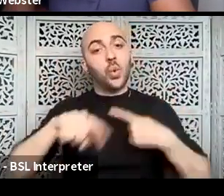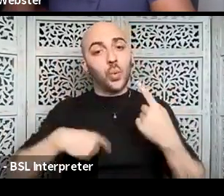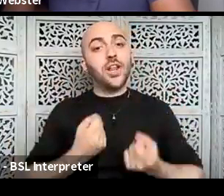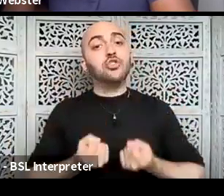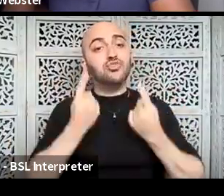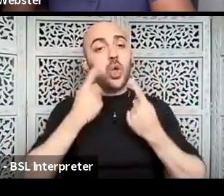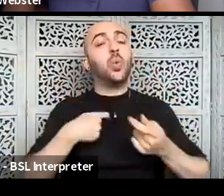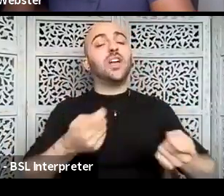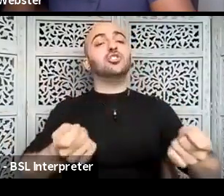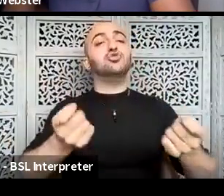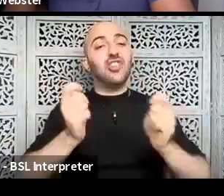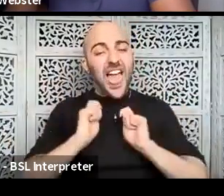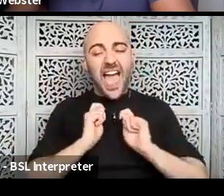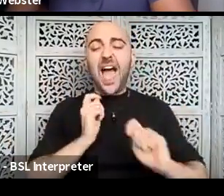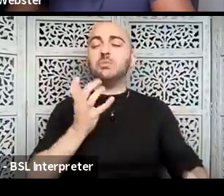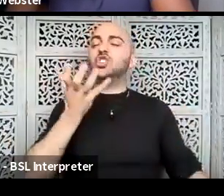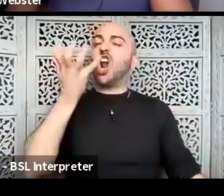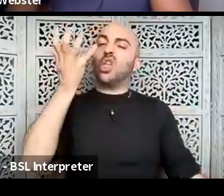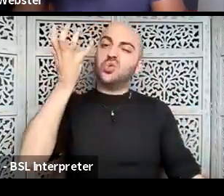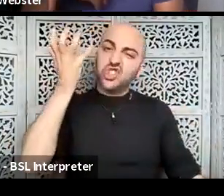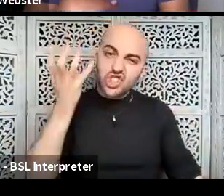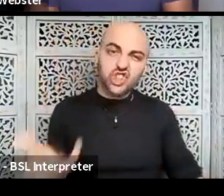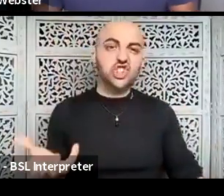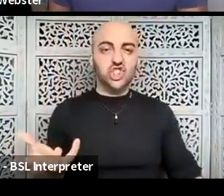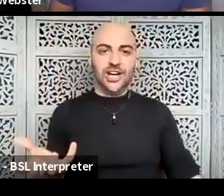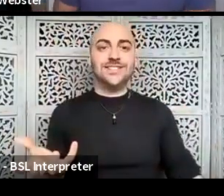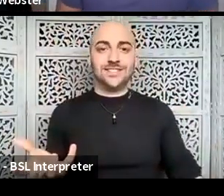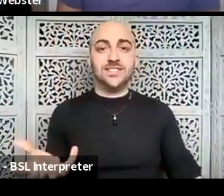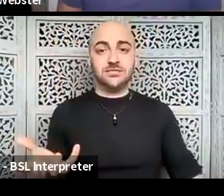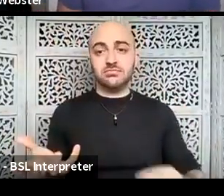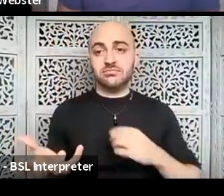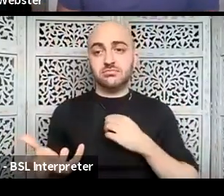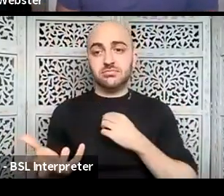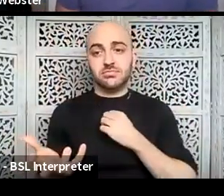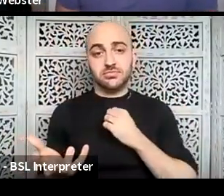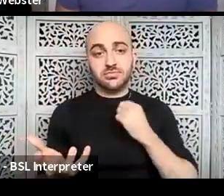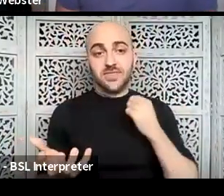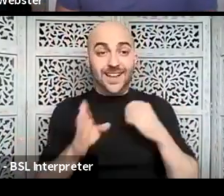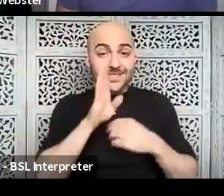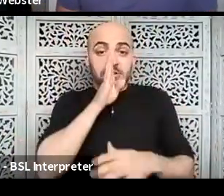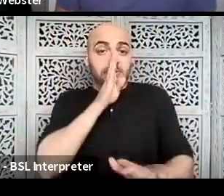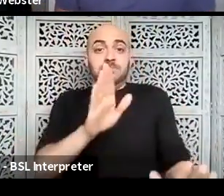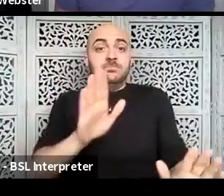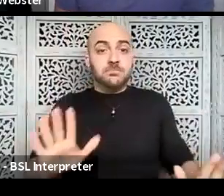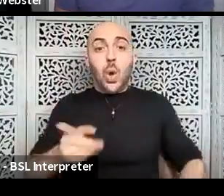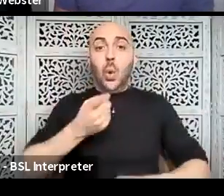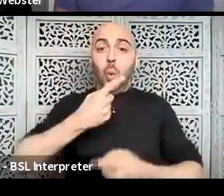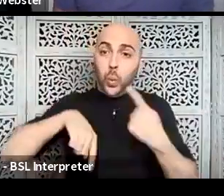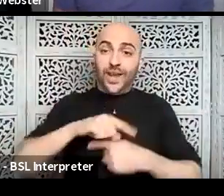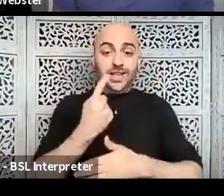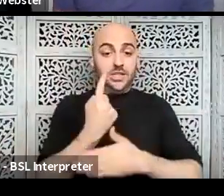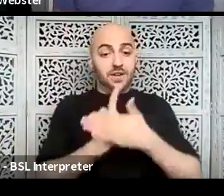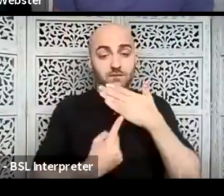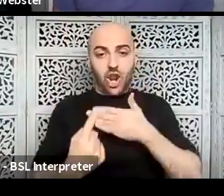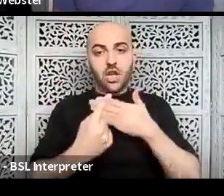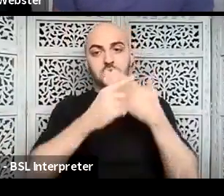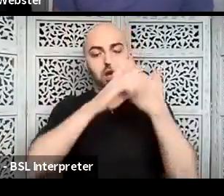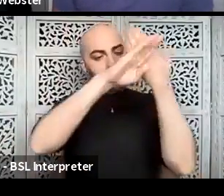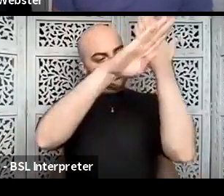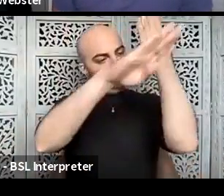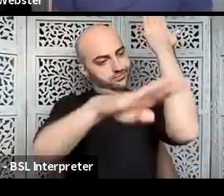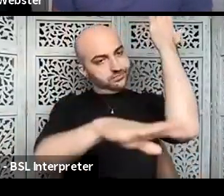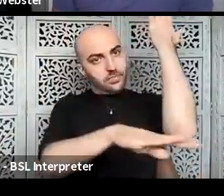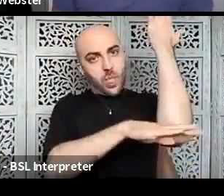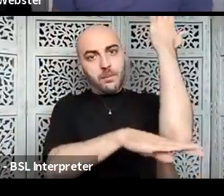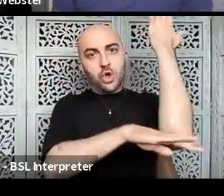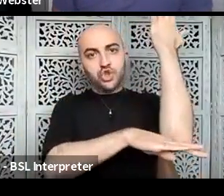like absolute shit. Like, I'm sorry, that's the long and short of it, that we as freelancers are the bottom of the food chain. We